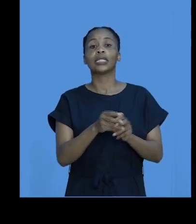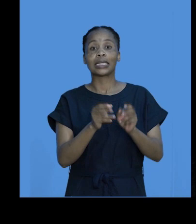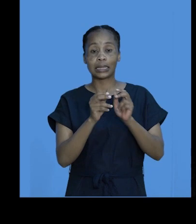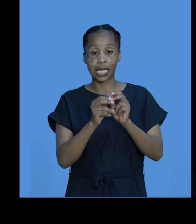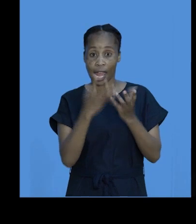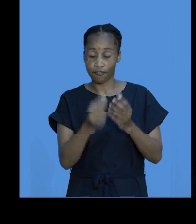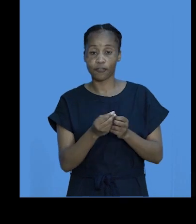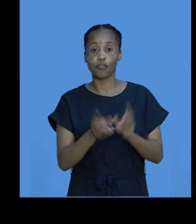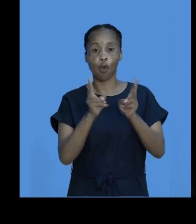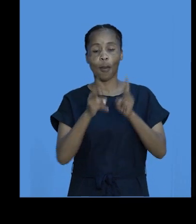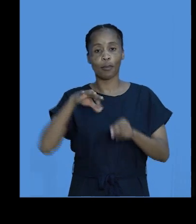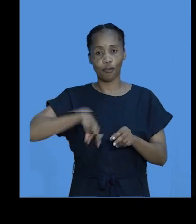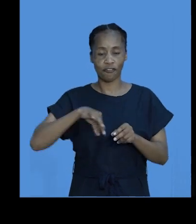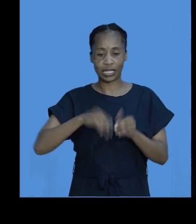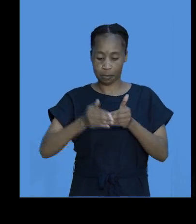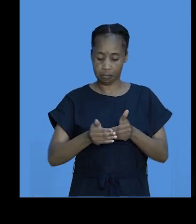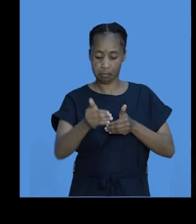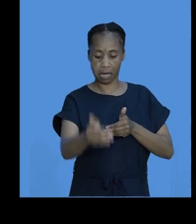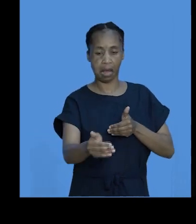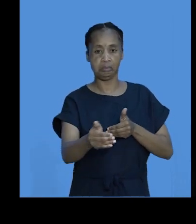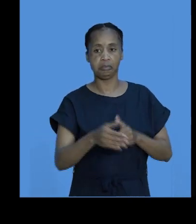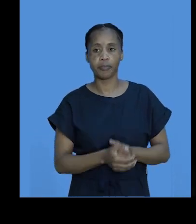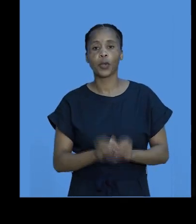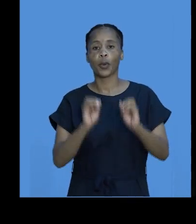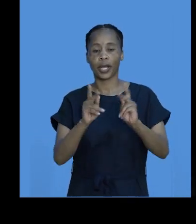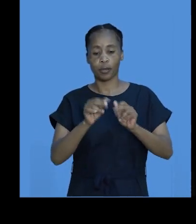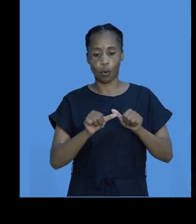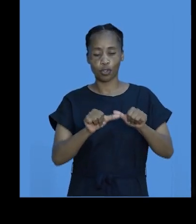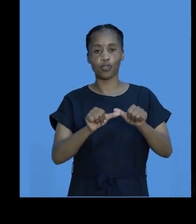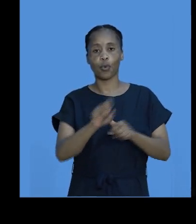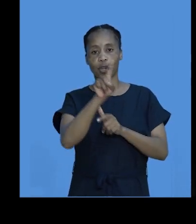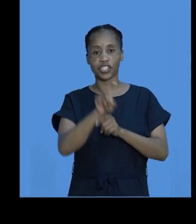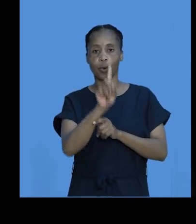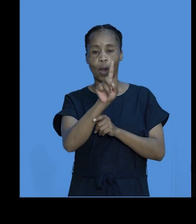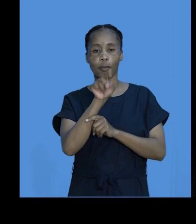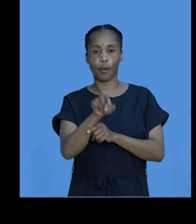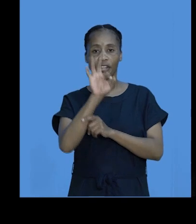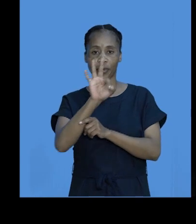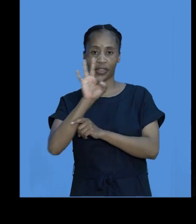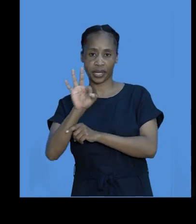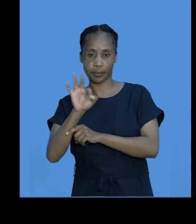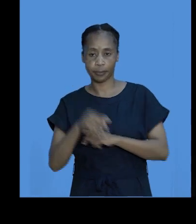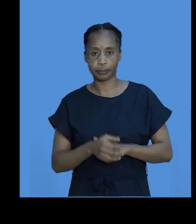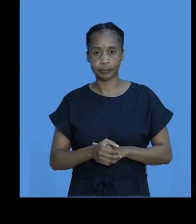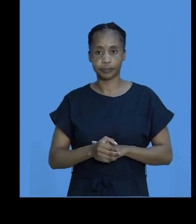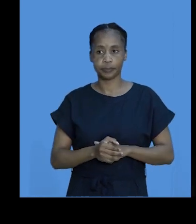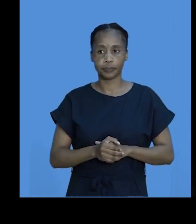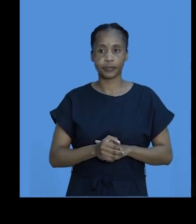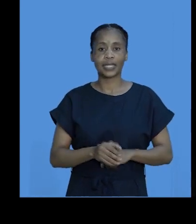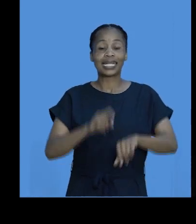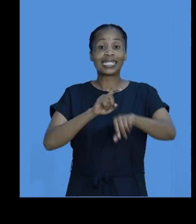experiences normal profit in the long run there. Right, we continue to question